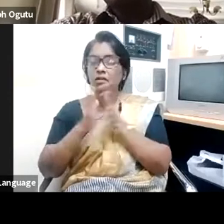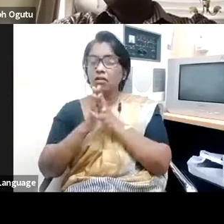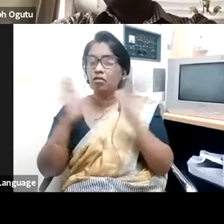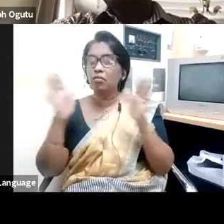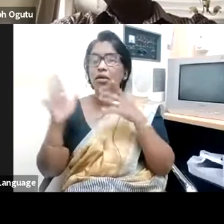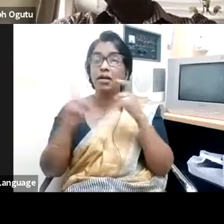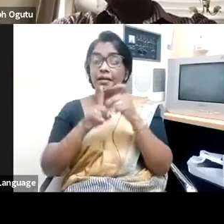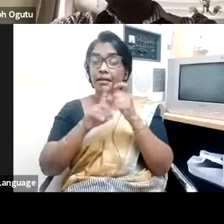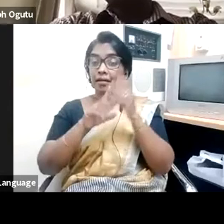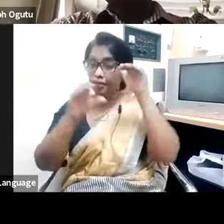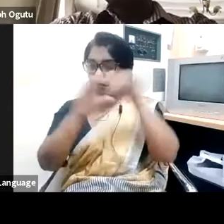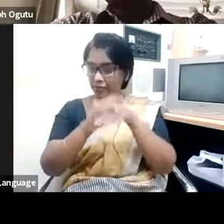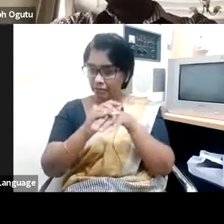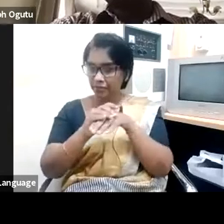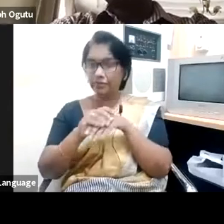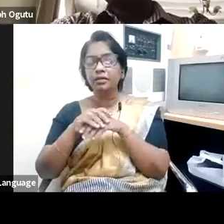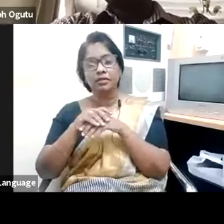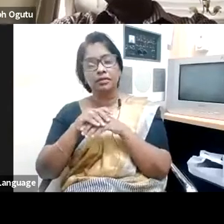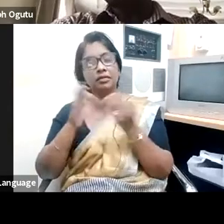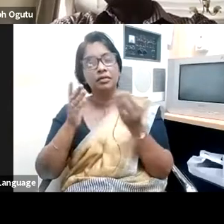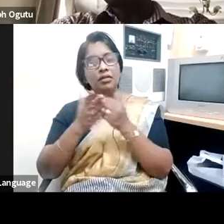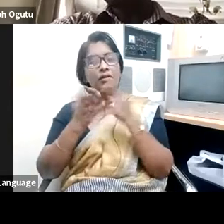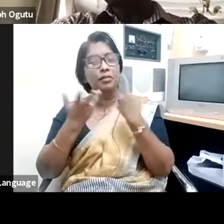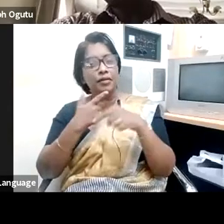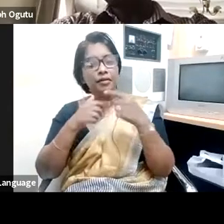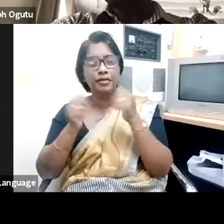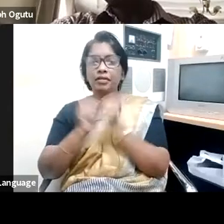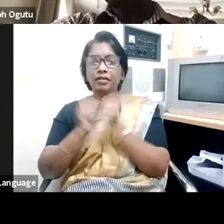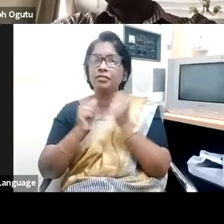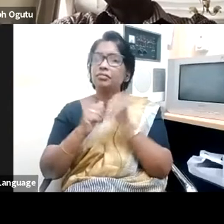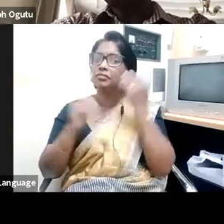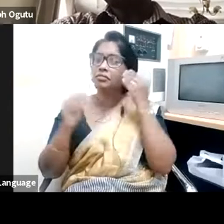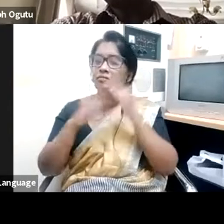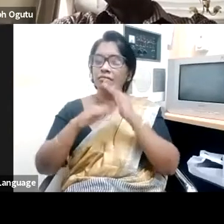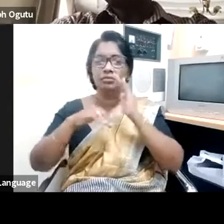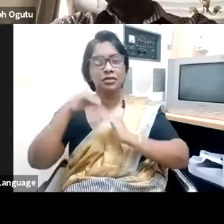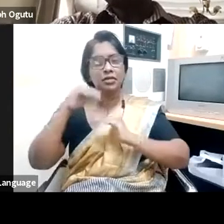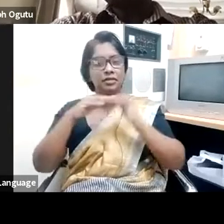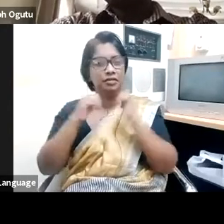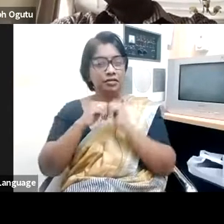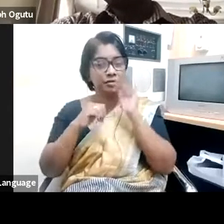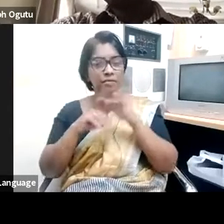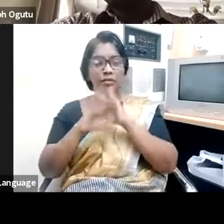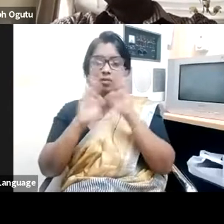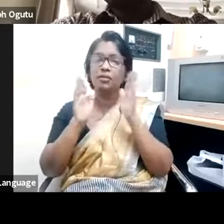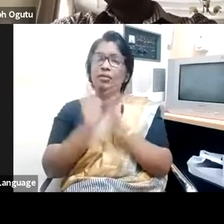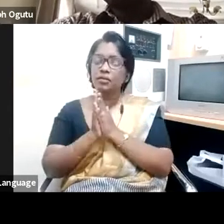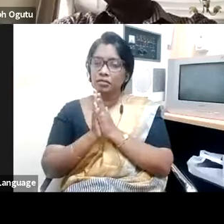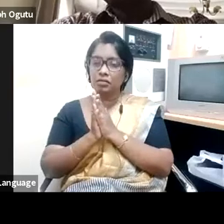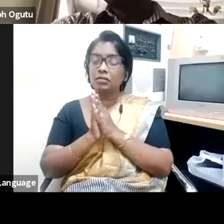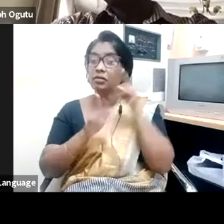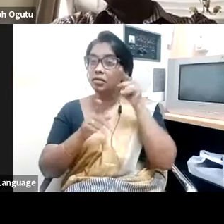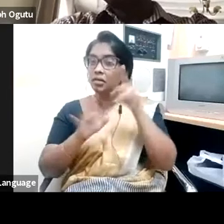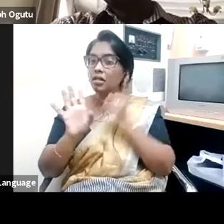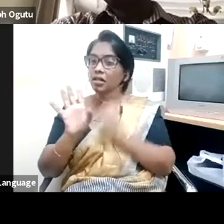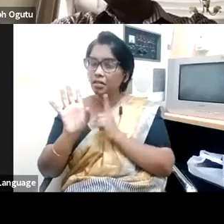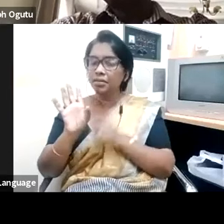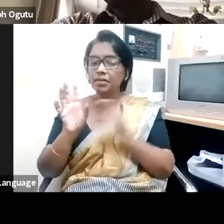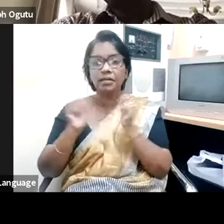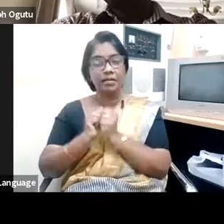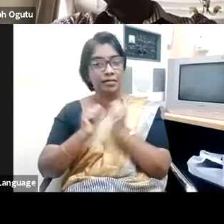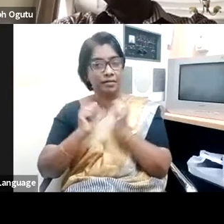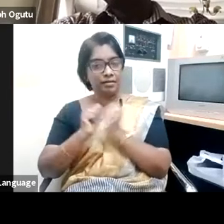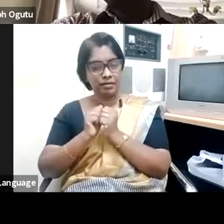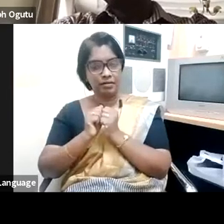processes, platforms, procedures, all of that is so very set. But if you try to do all of that within something that needs to